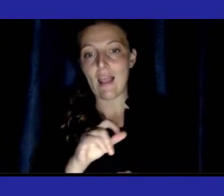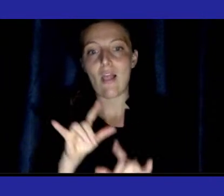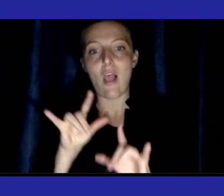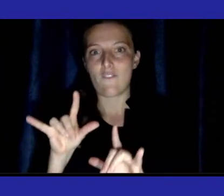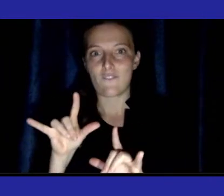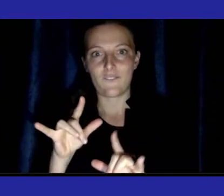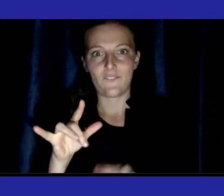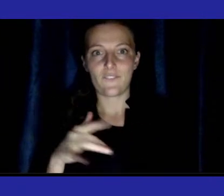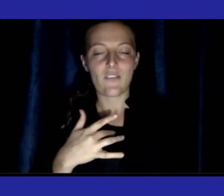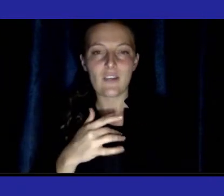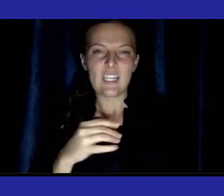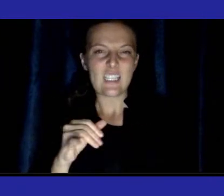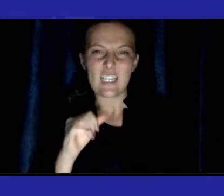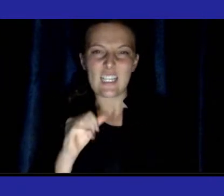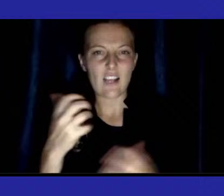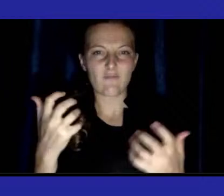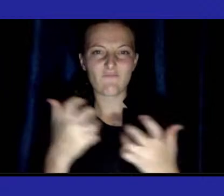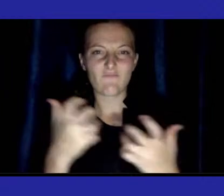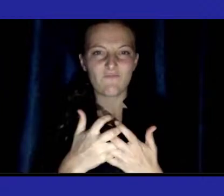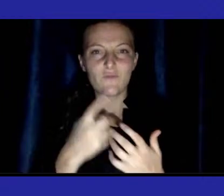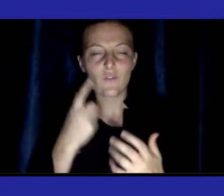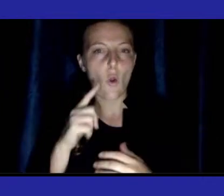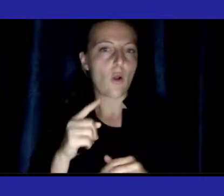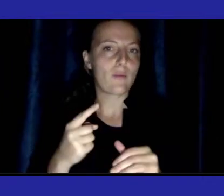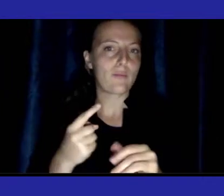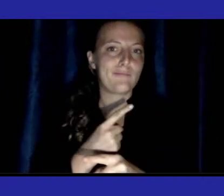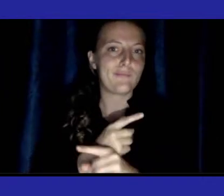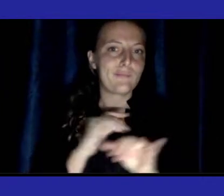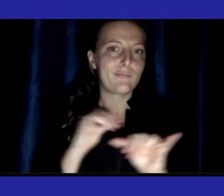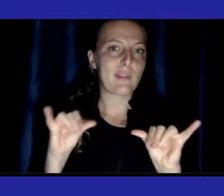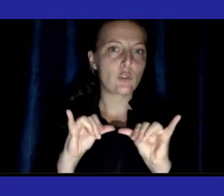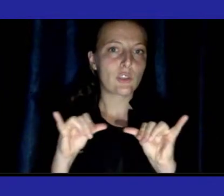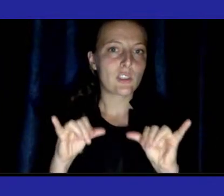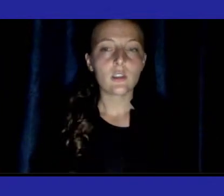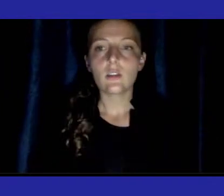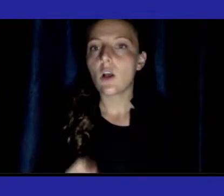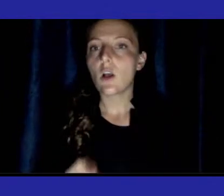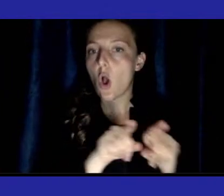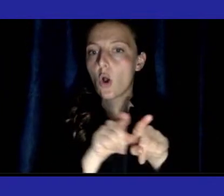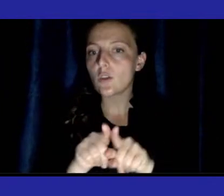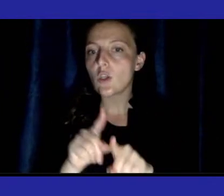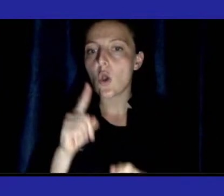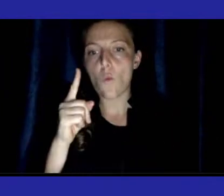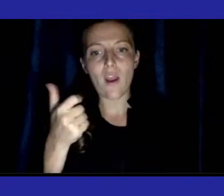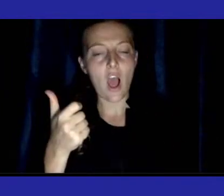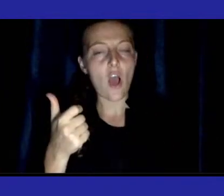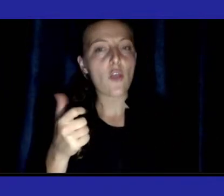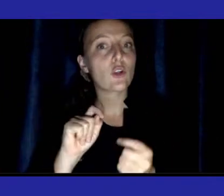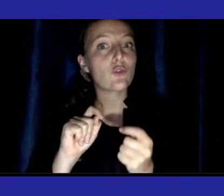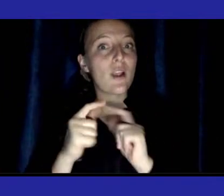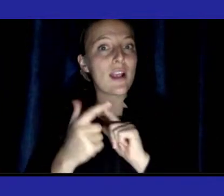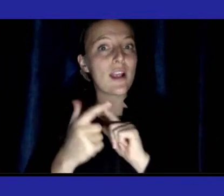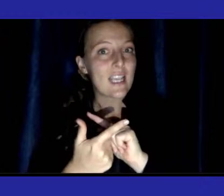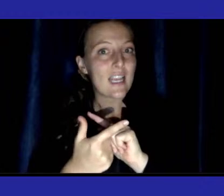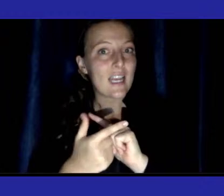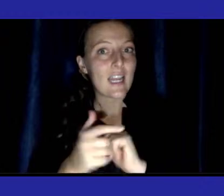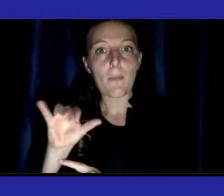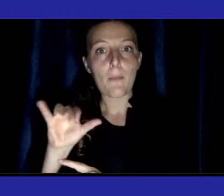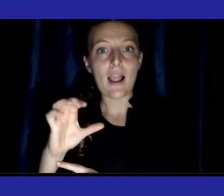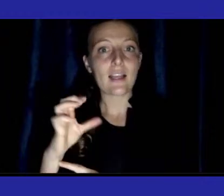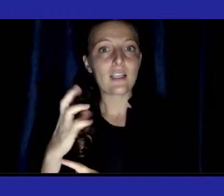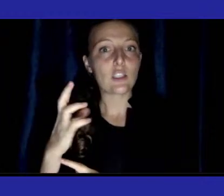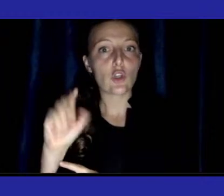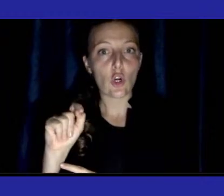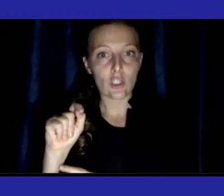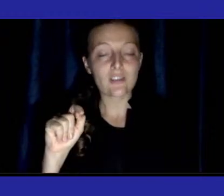also working on, you'd like a translating MyChart messages that are sent in other languages, starting